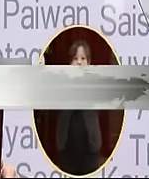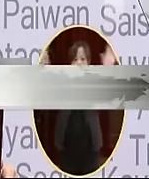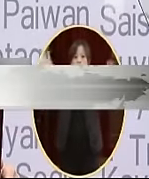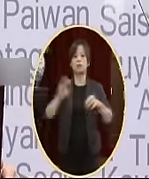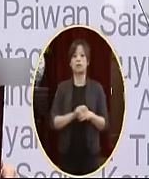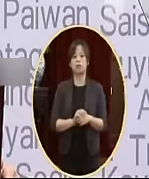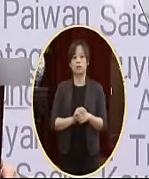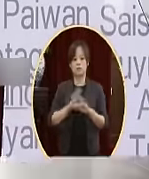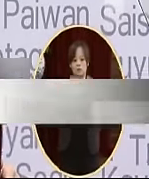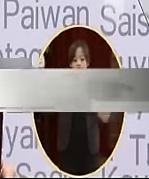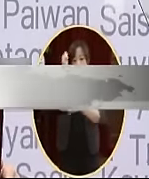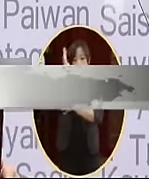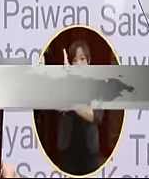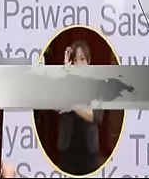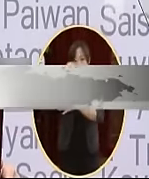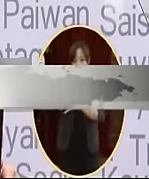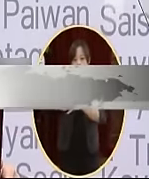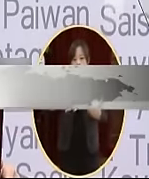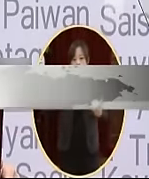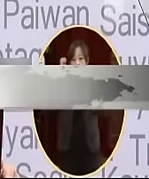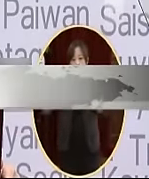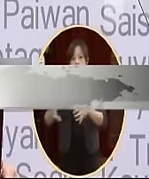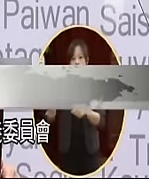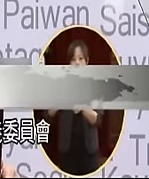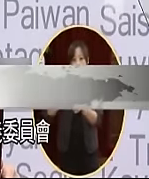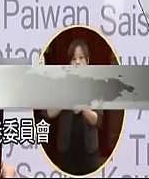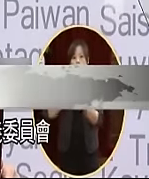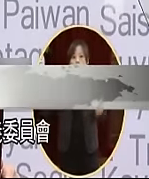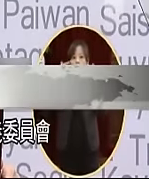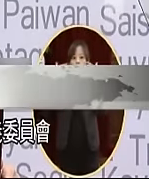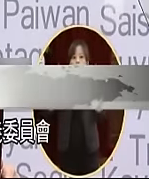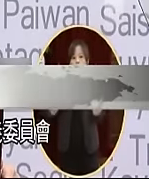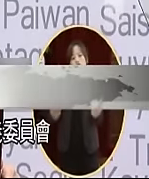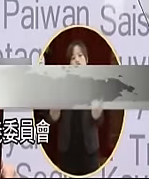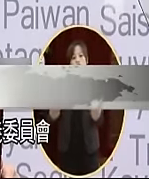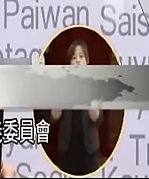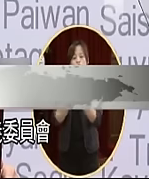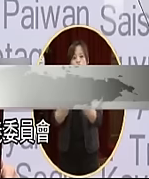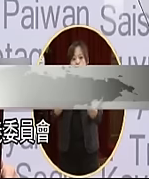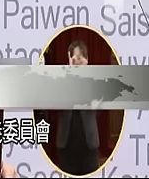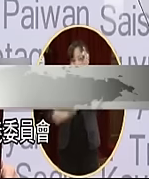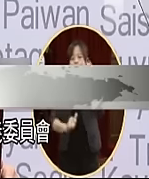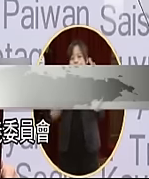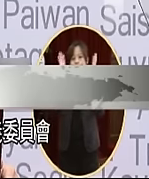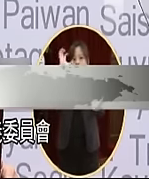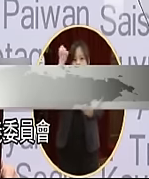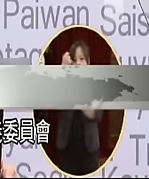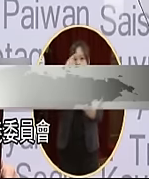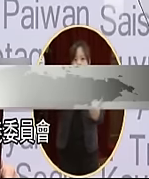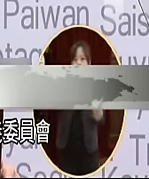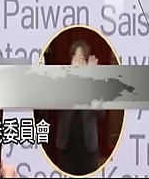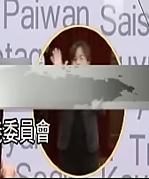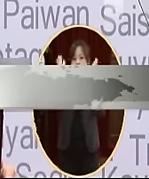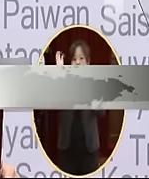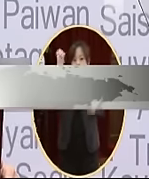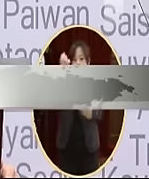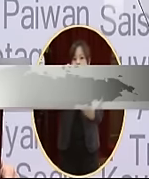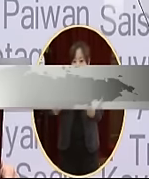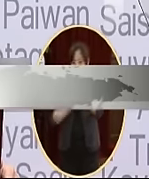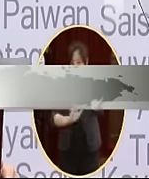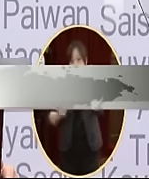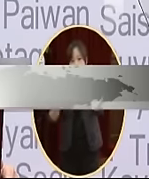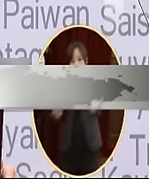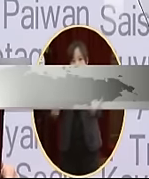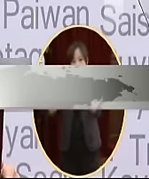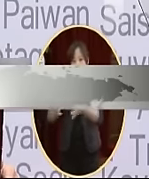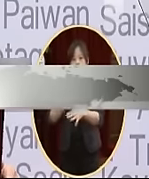I want to officially announce that the presidential office will be setting up a commission to deal with the issues of historical and transitional justice